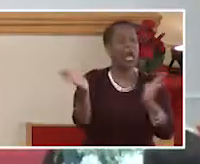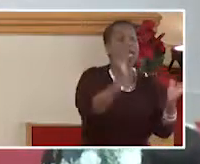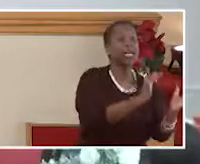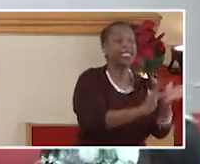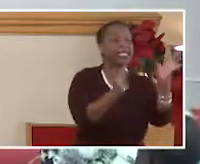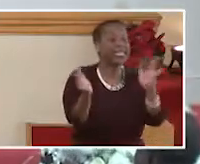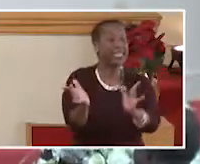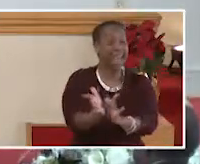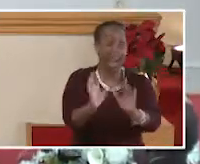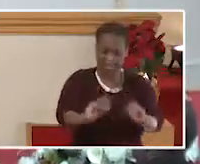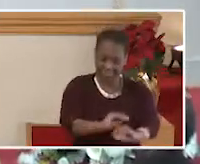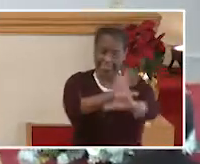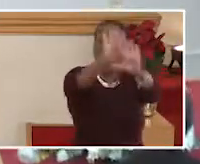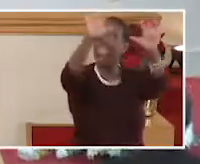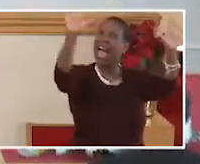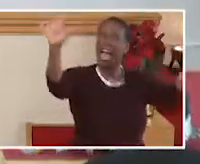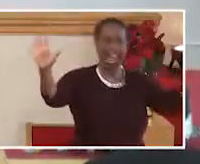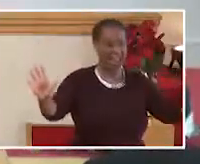Oh, Jesus.